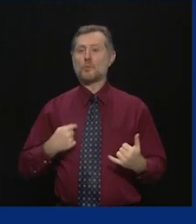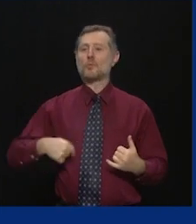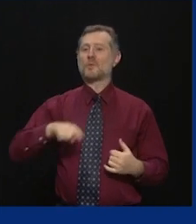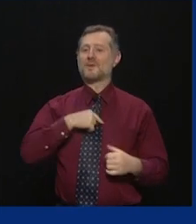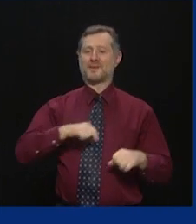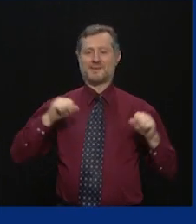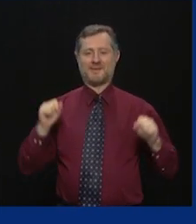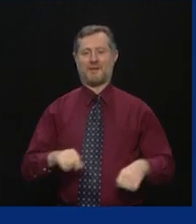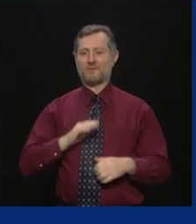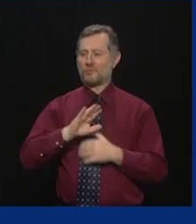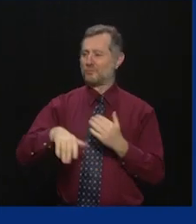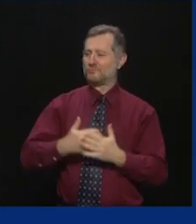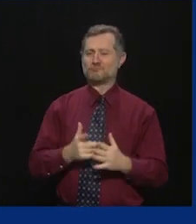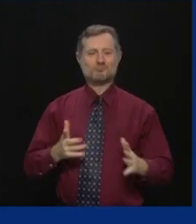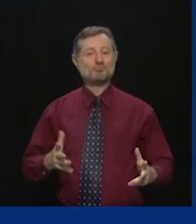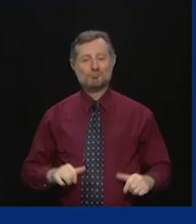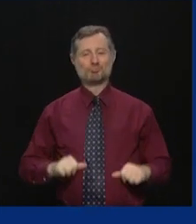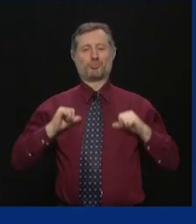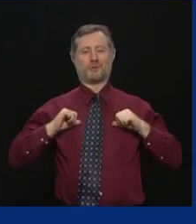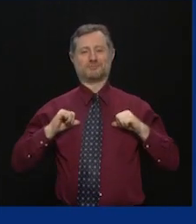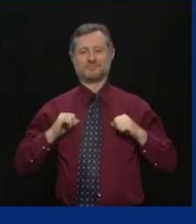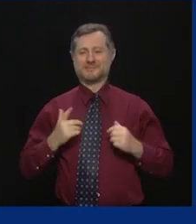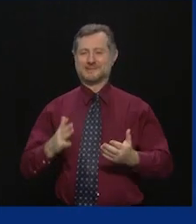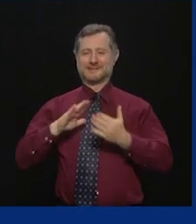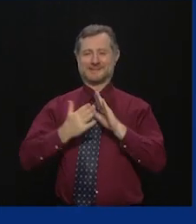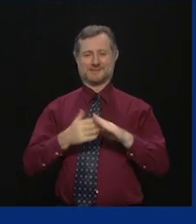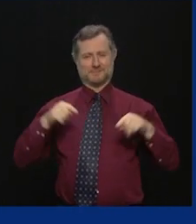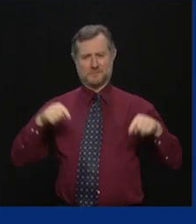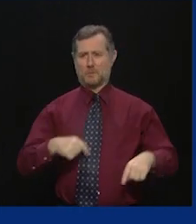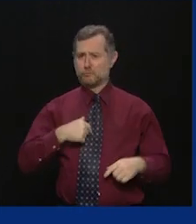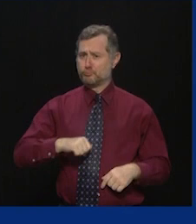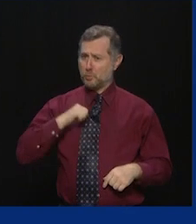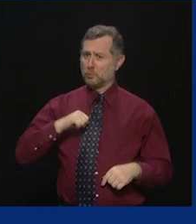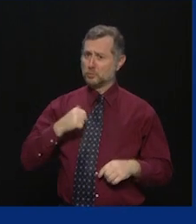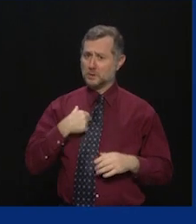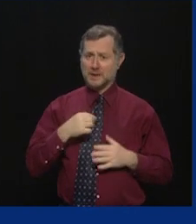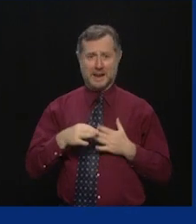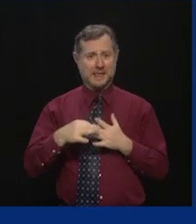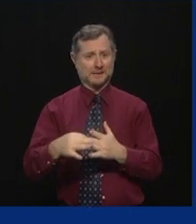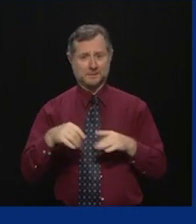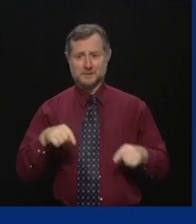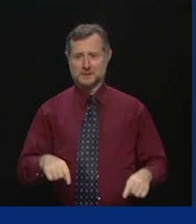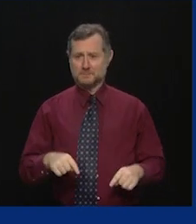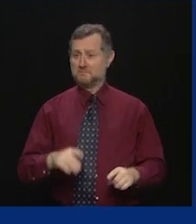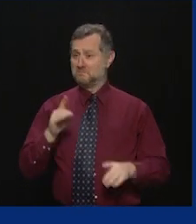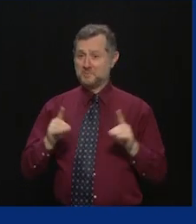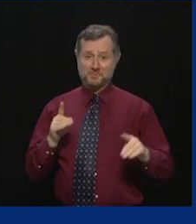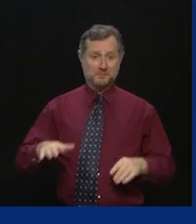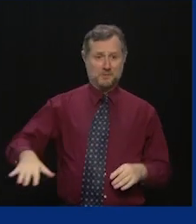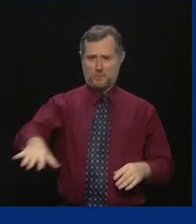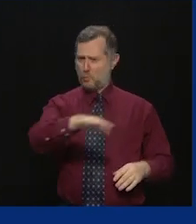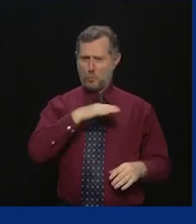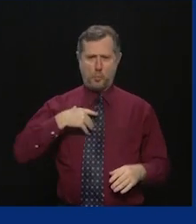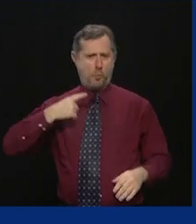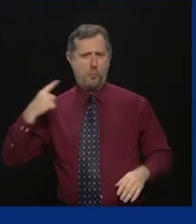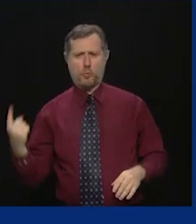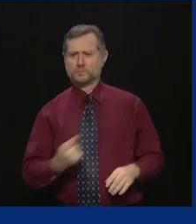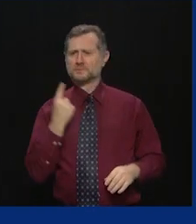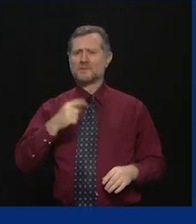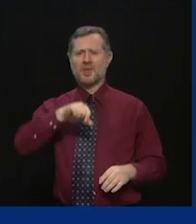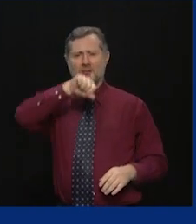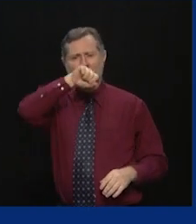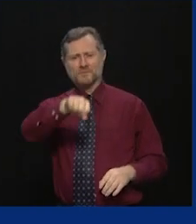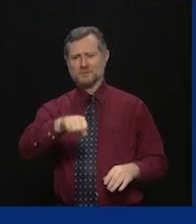be proud of. It's a city that I have been proud to lead, and it's a people I will always love and continue to fight